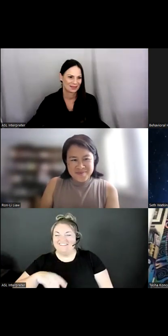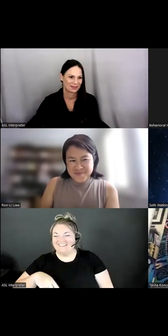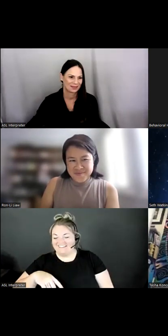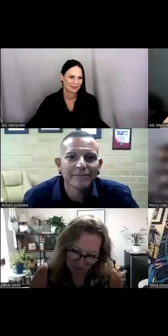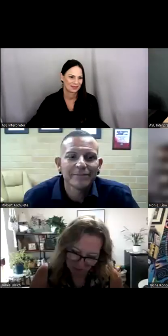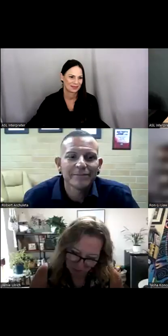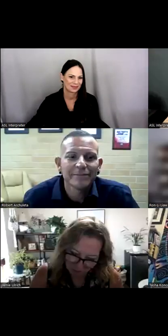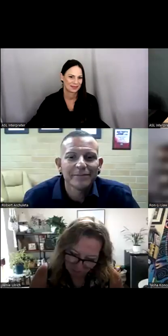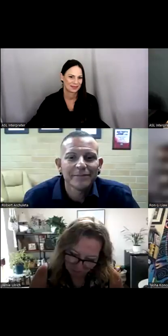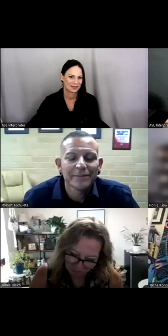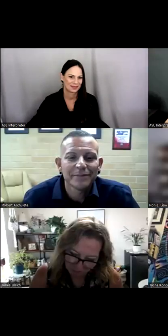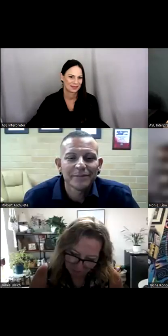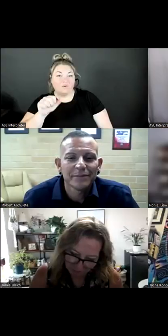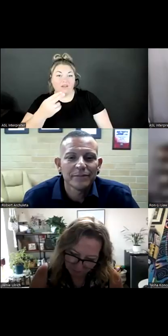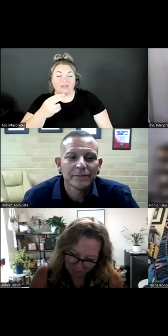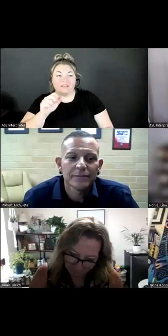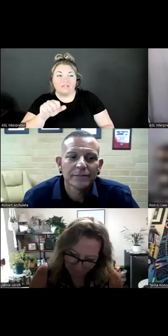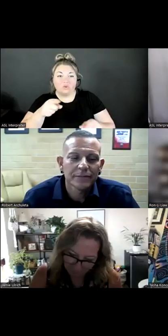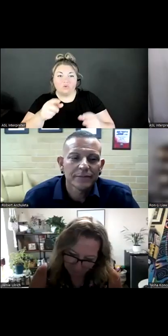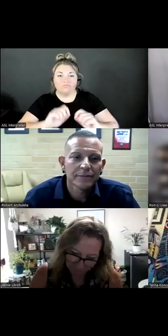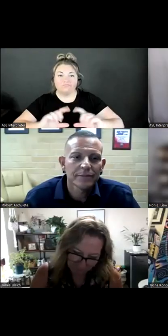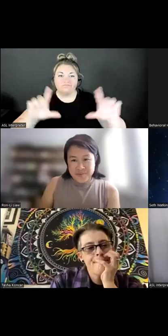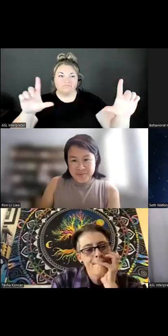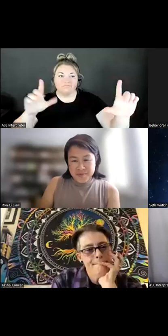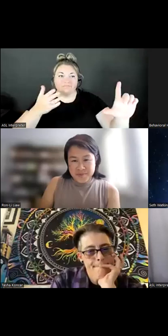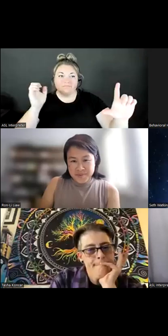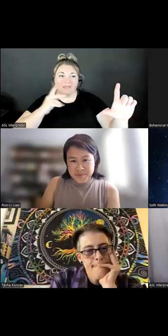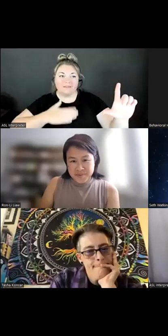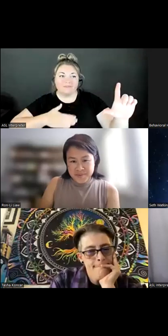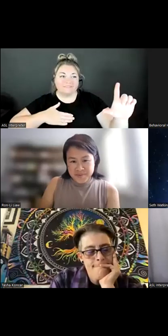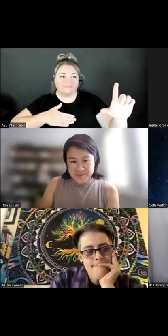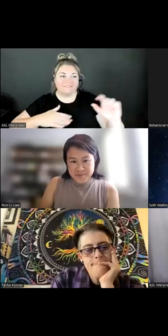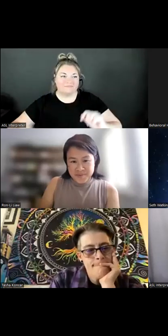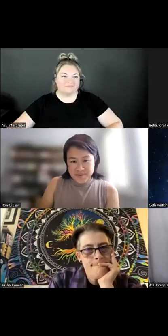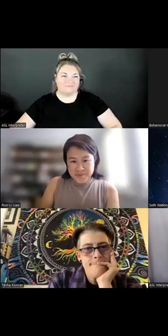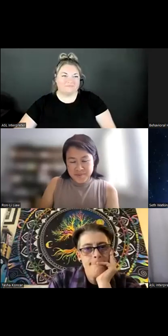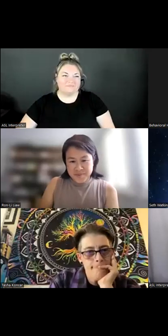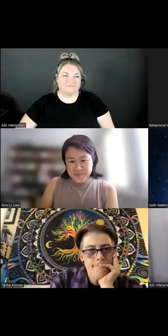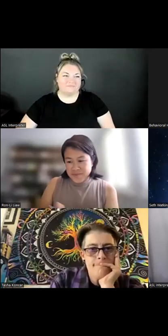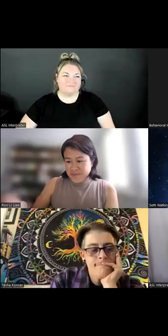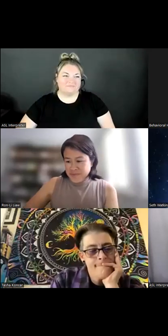Avenue. Sarah, can you bring our slides back up, please?